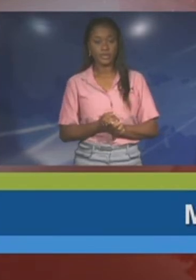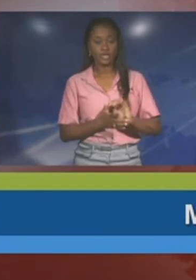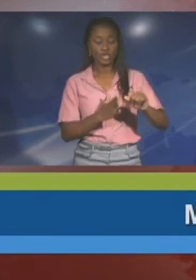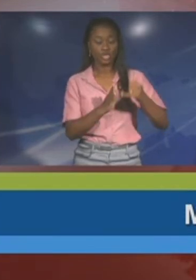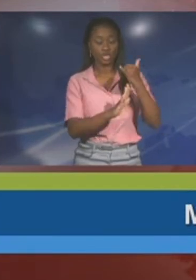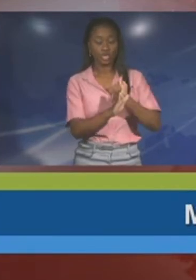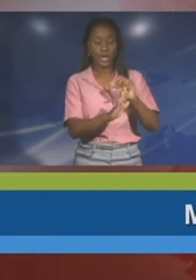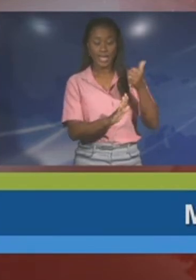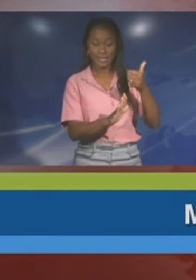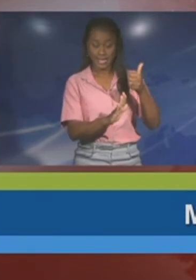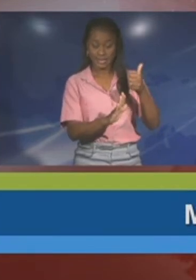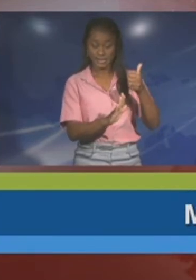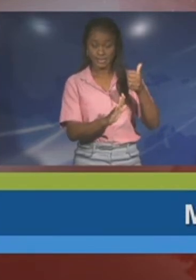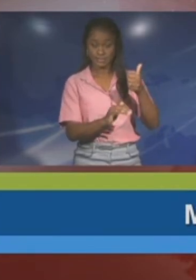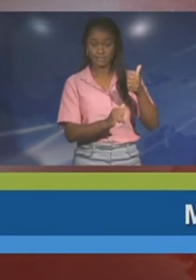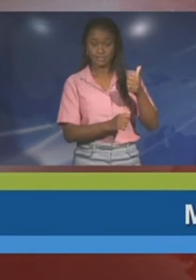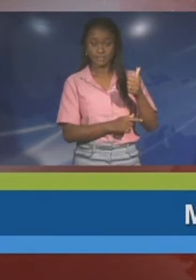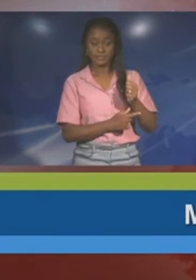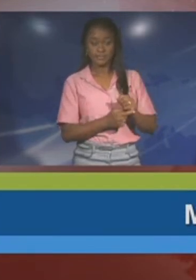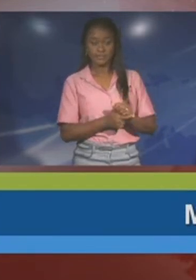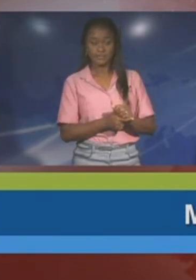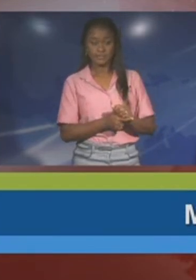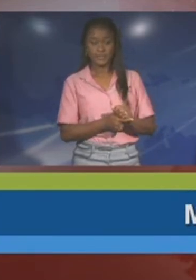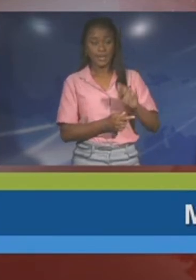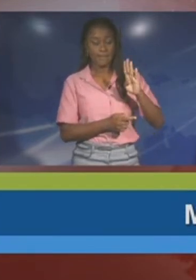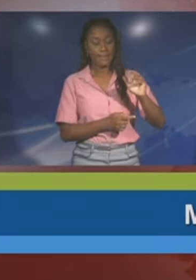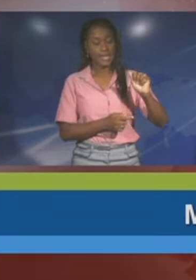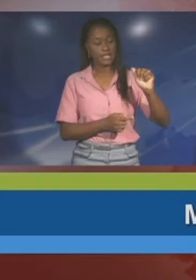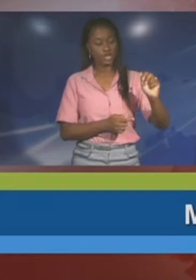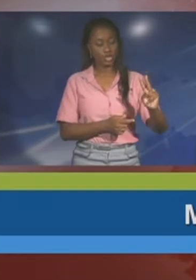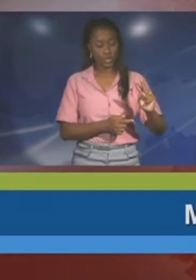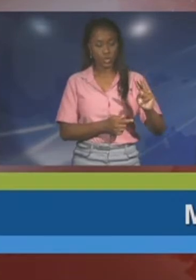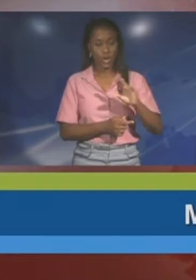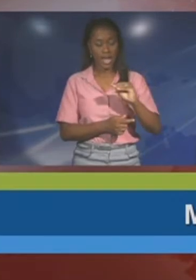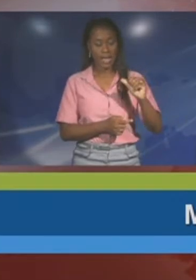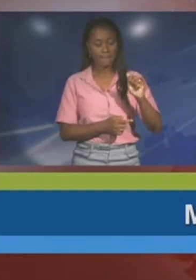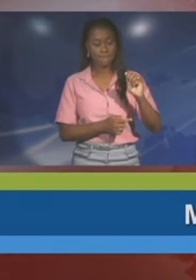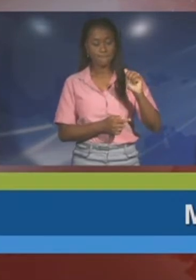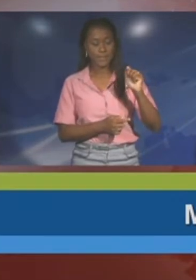July 10th, next slide please, BA2 and